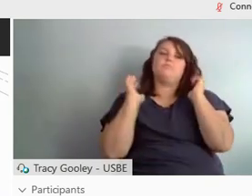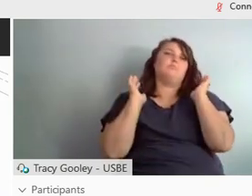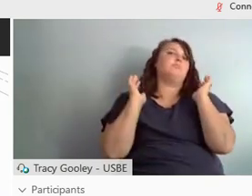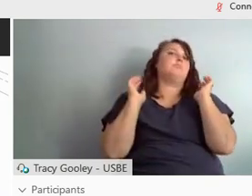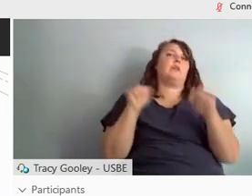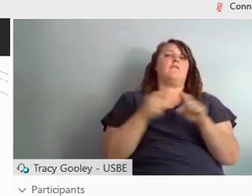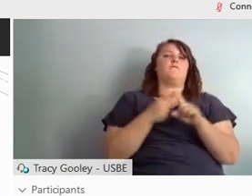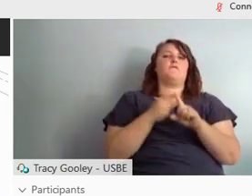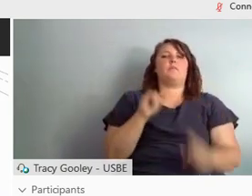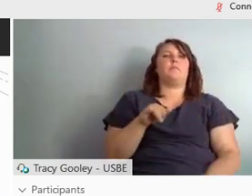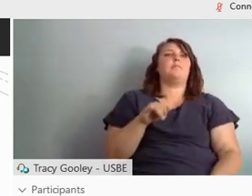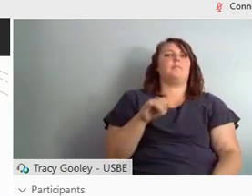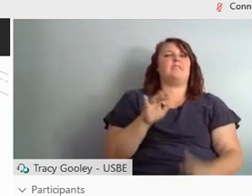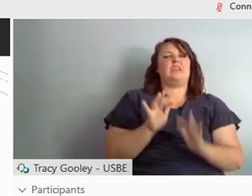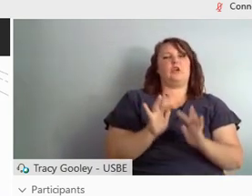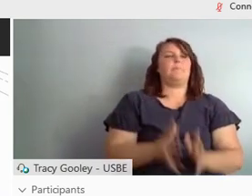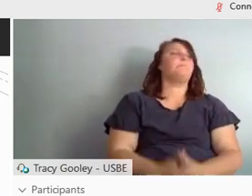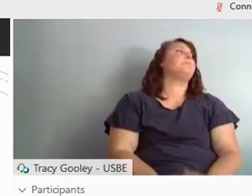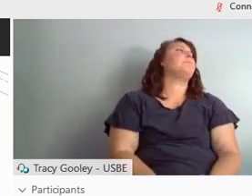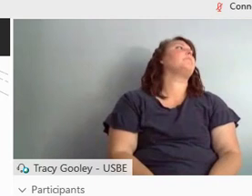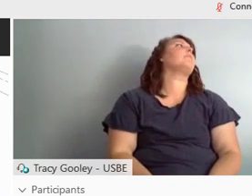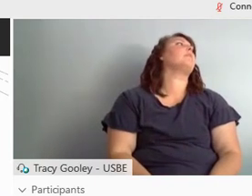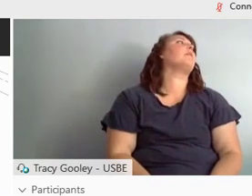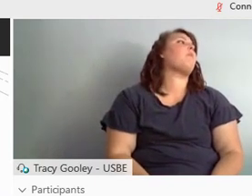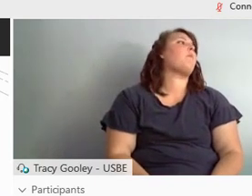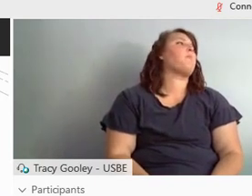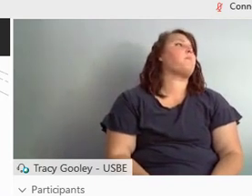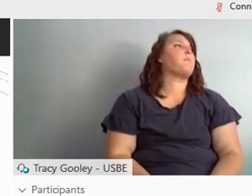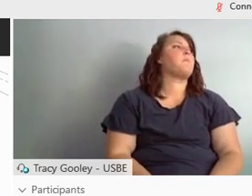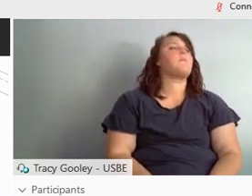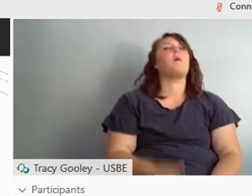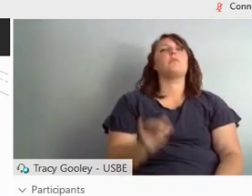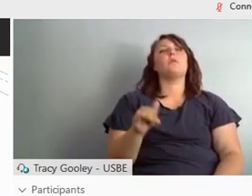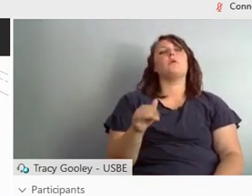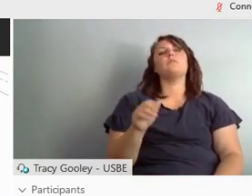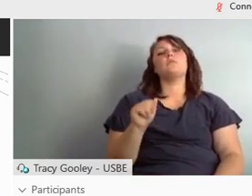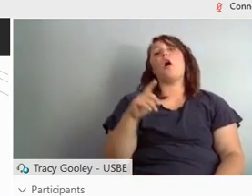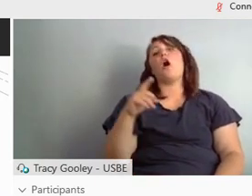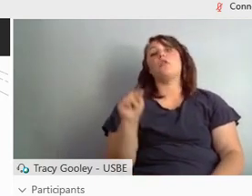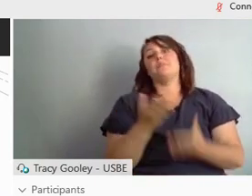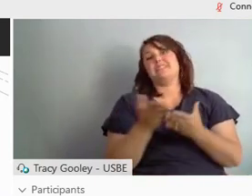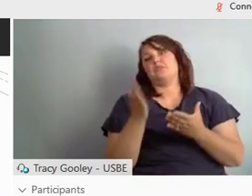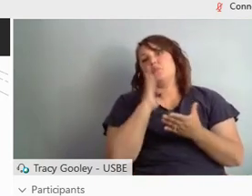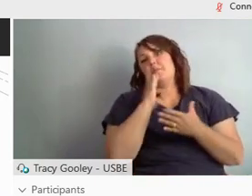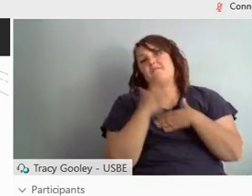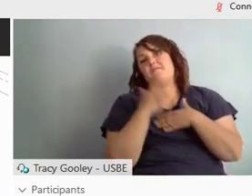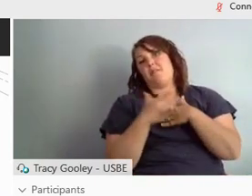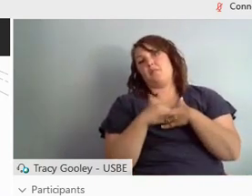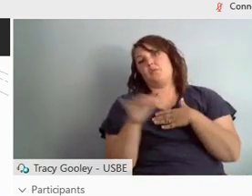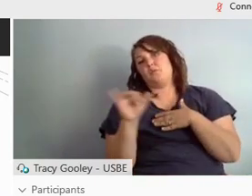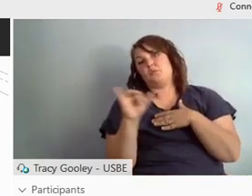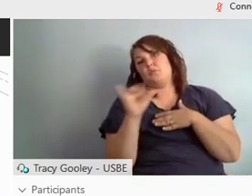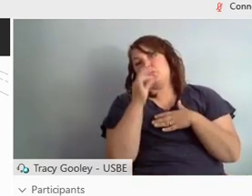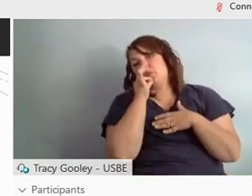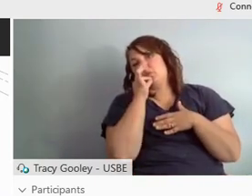need from the internet. And those alternate materials should be available on the Yes. website soon.